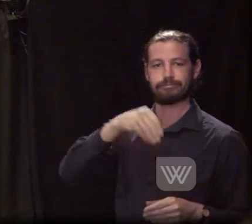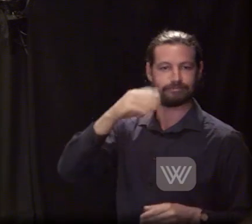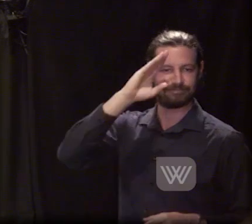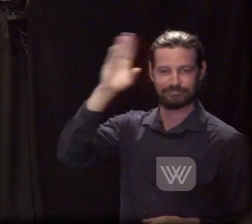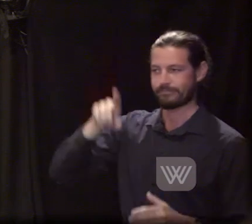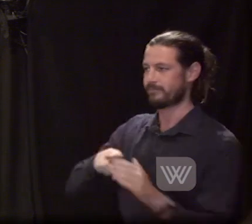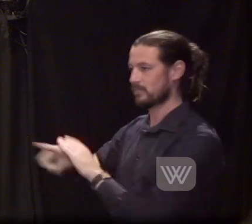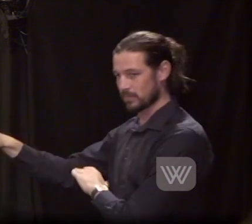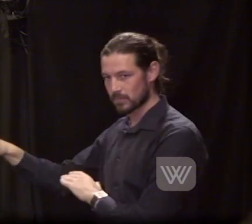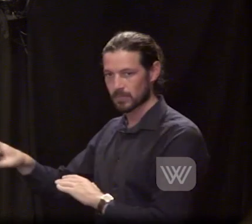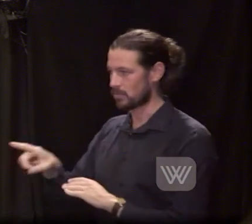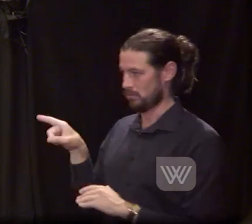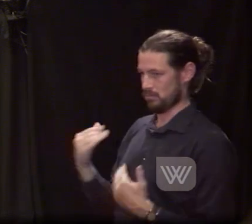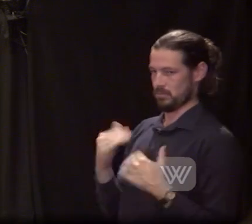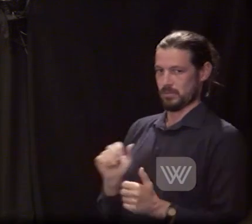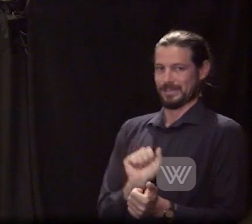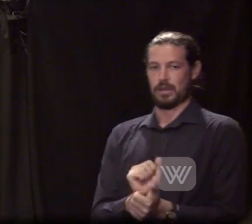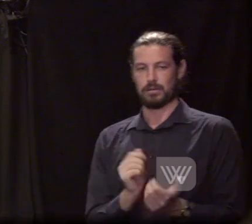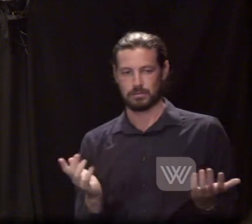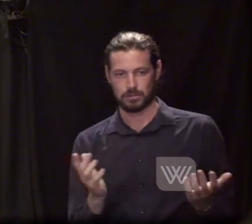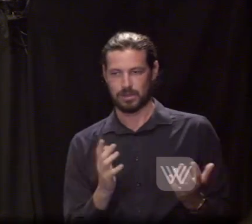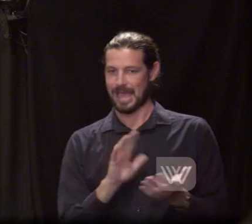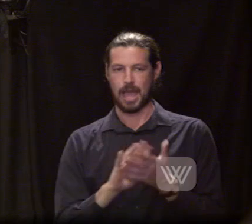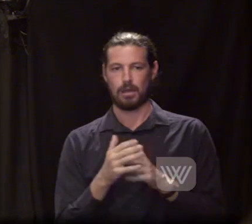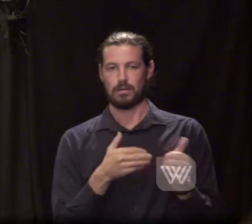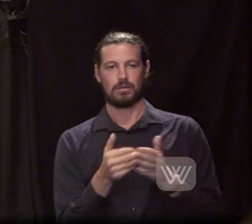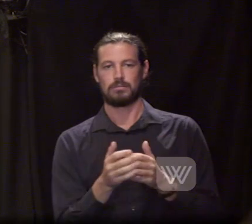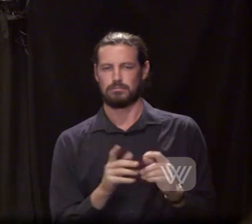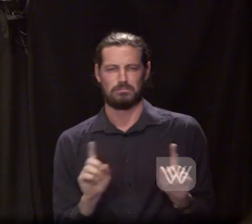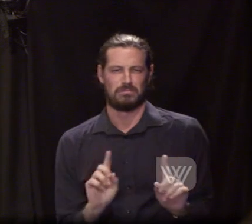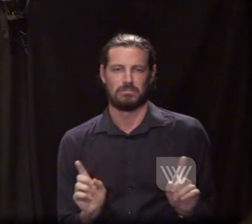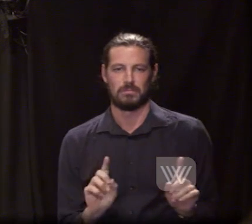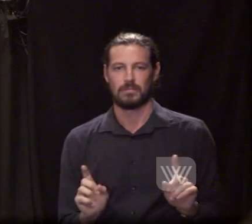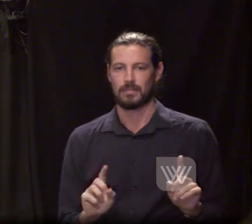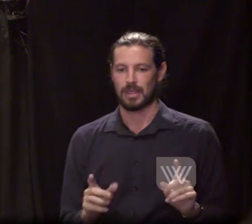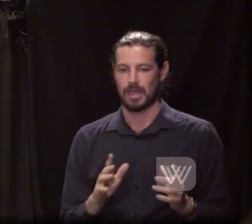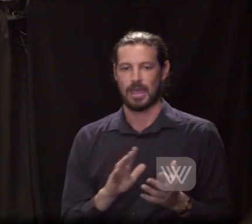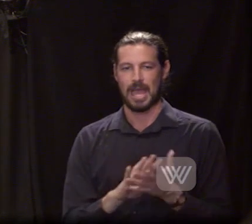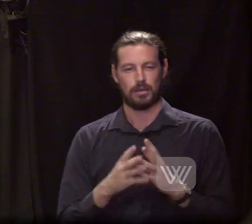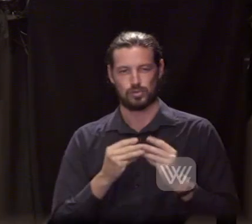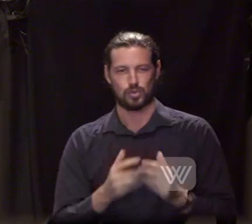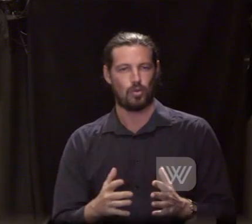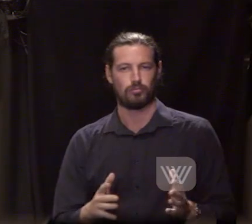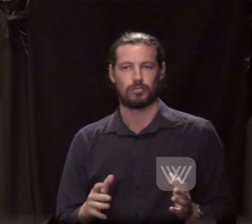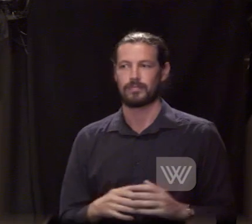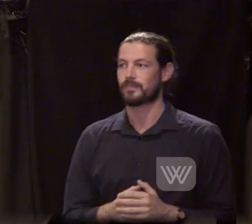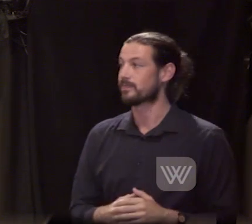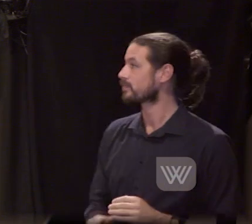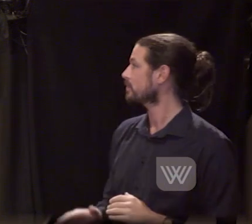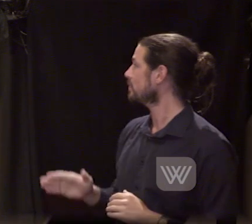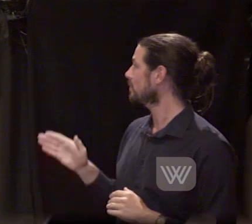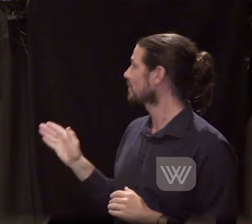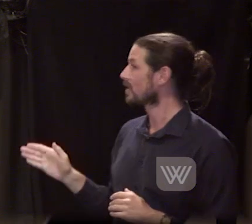So what sort of general tips have you got that can actually mitigate or deal with the consequences of an argument? It's super convenient.